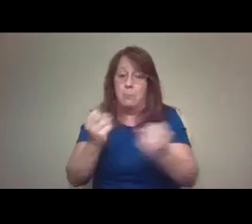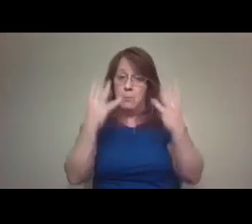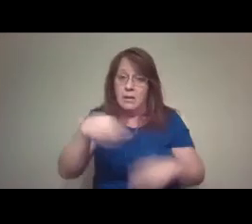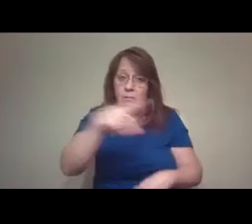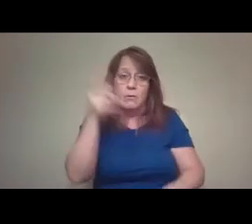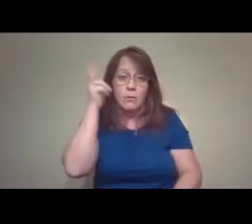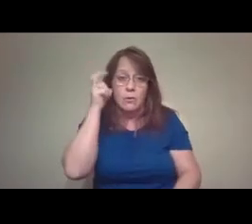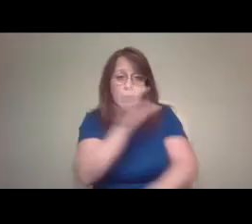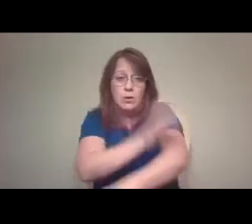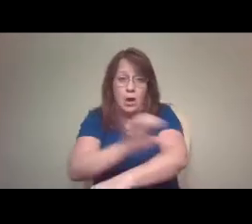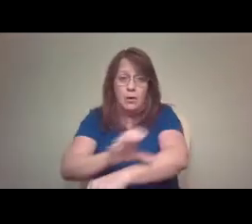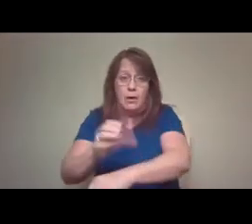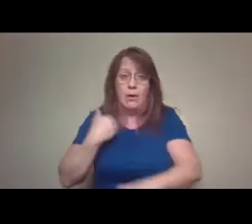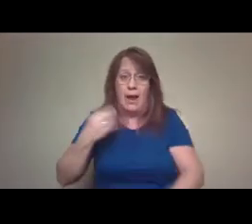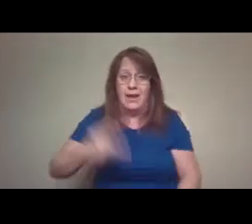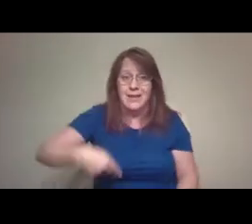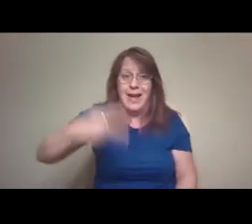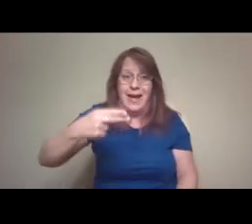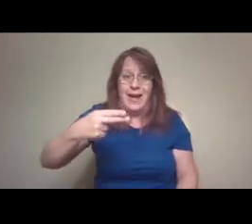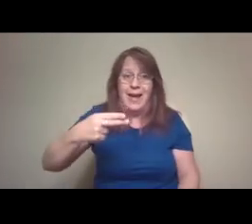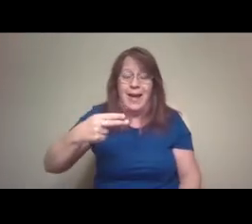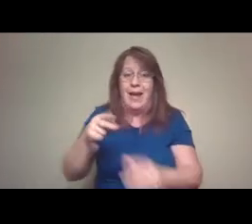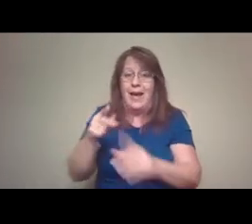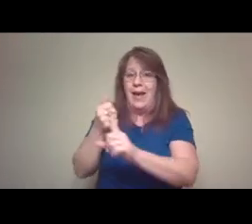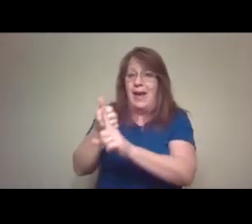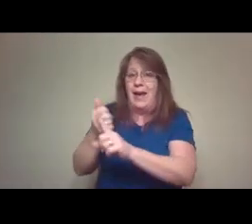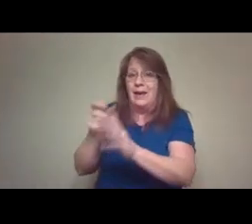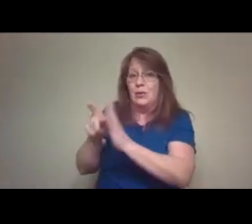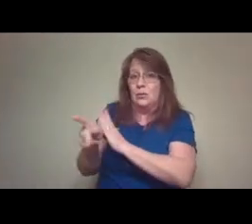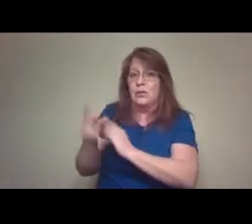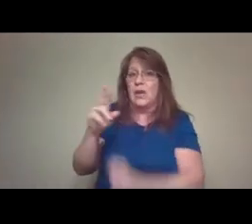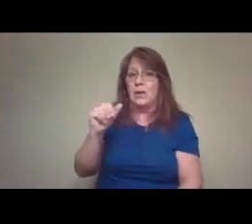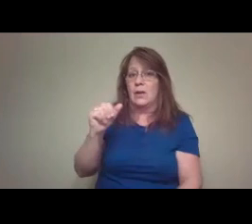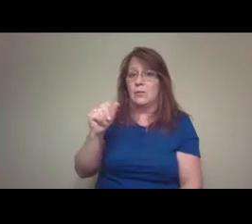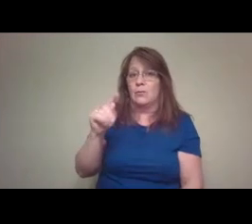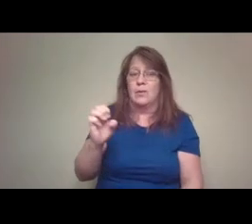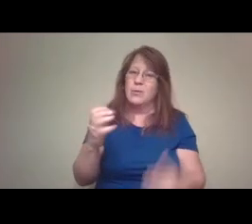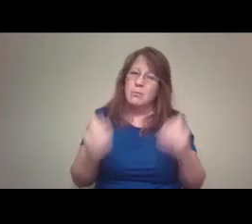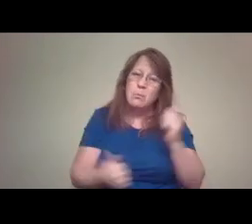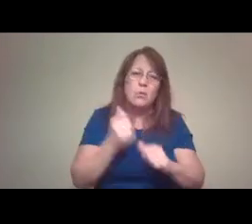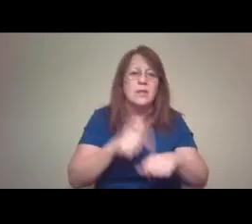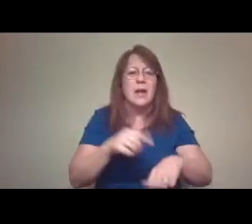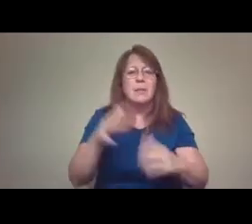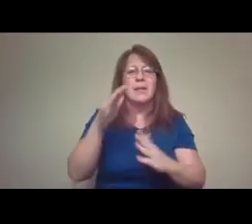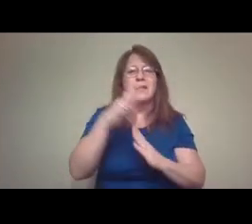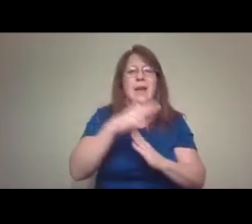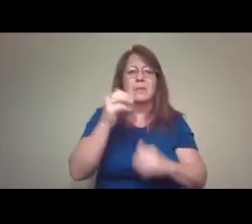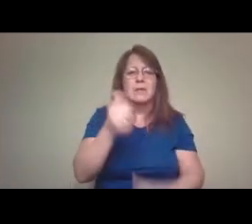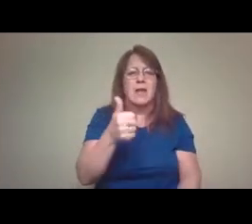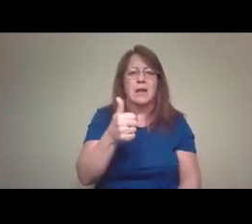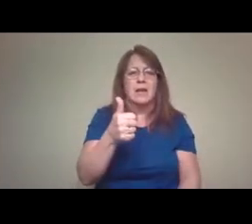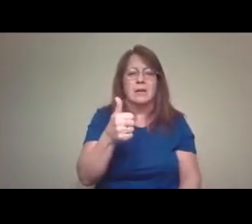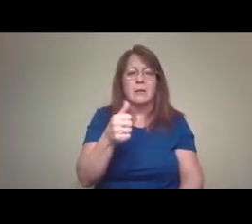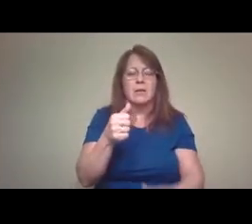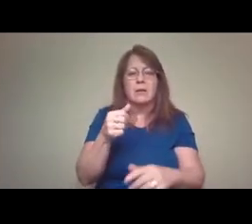rate. And that's true. We're usually in about the top 10 states with the highest suicide rates. If you look at